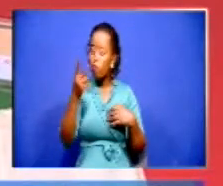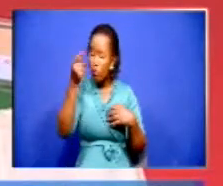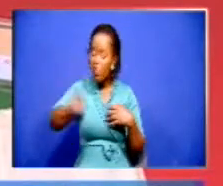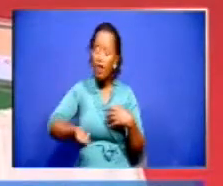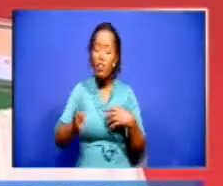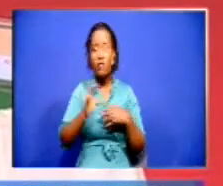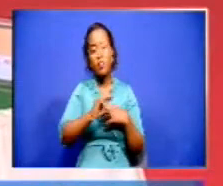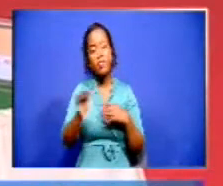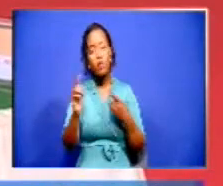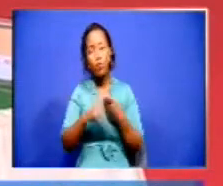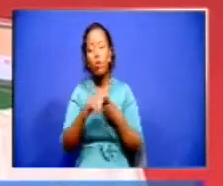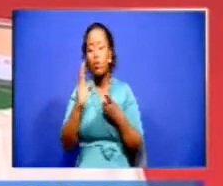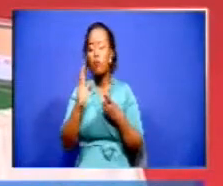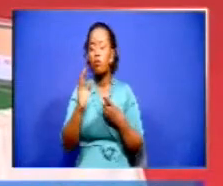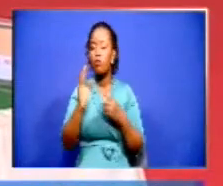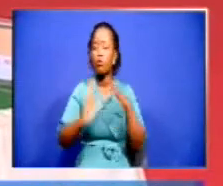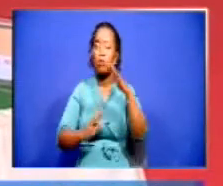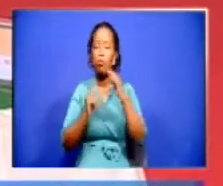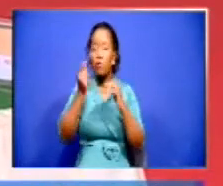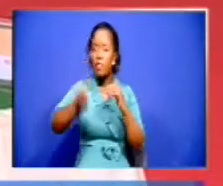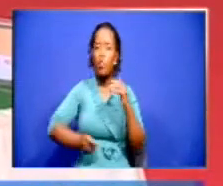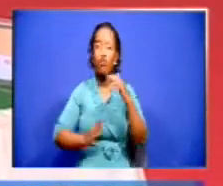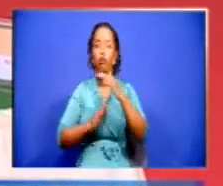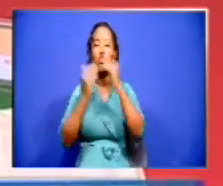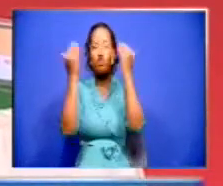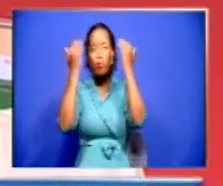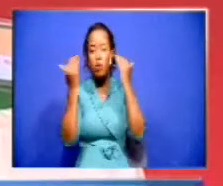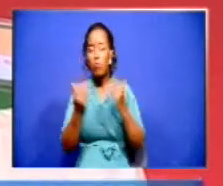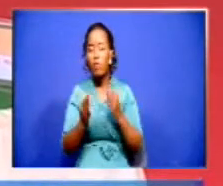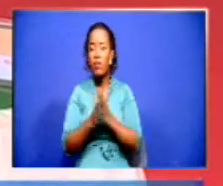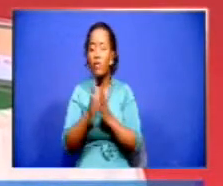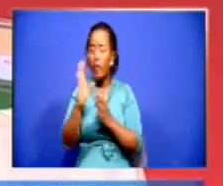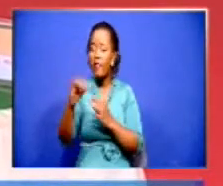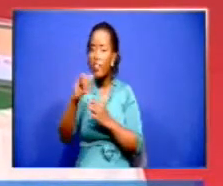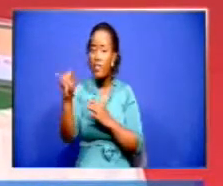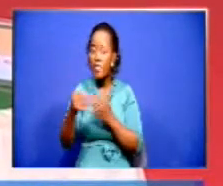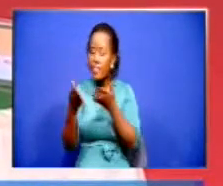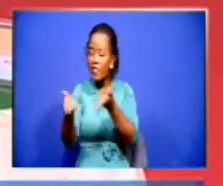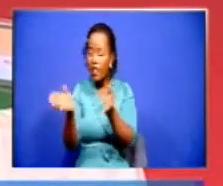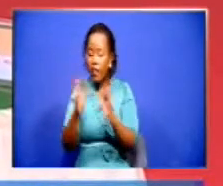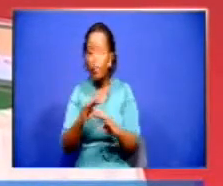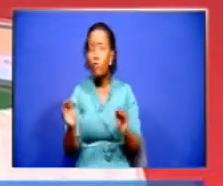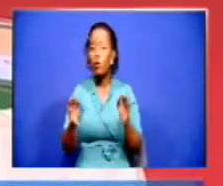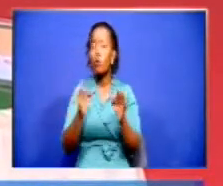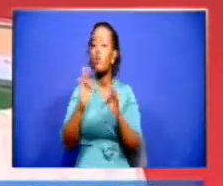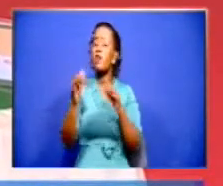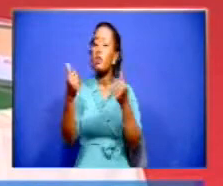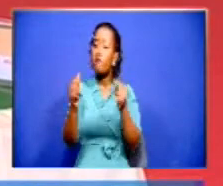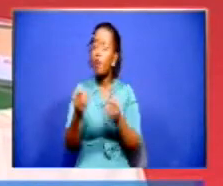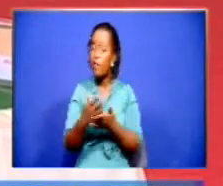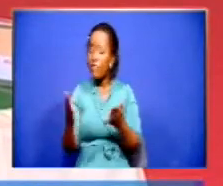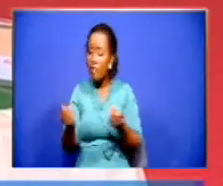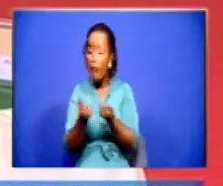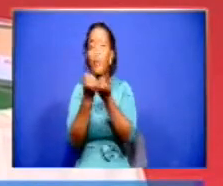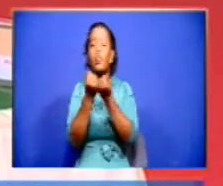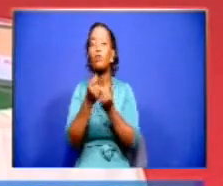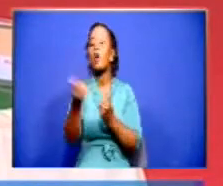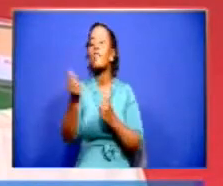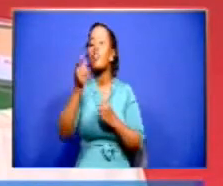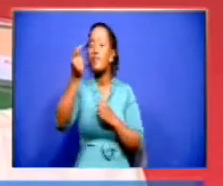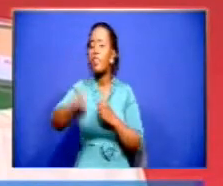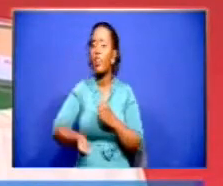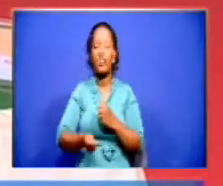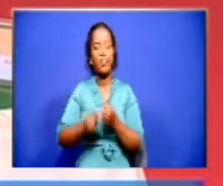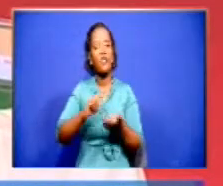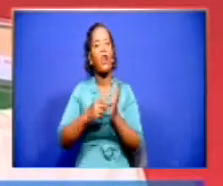Chief Justice and the Judge of the Supreme Court. They are not available. Should anything happen to any of the other judges, it will